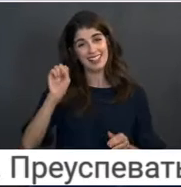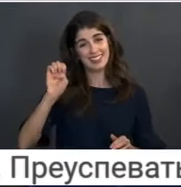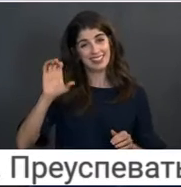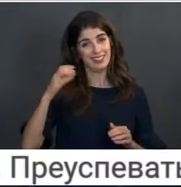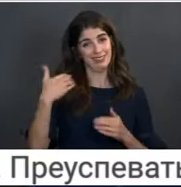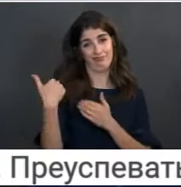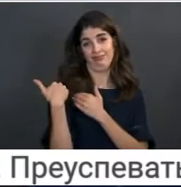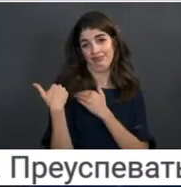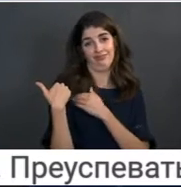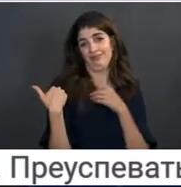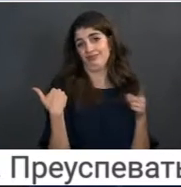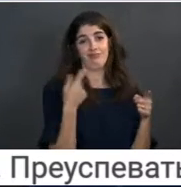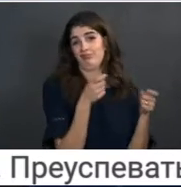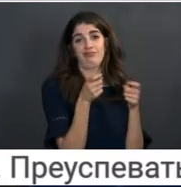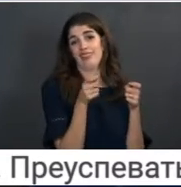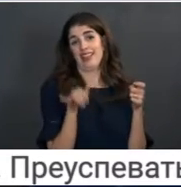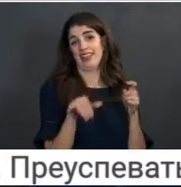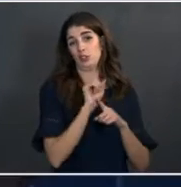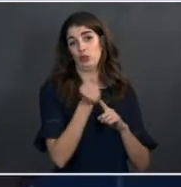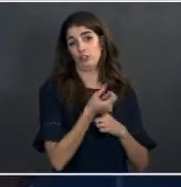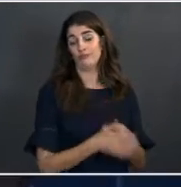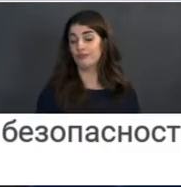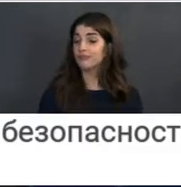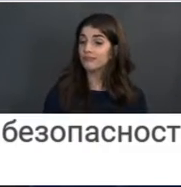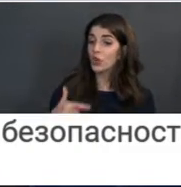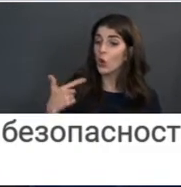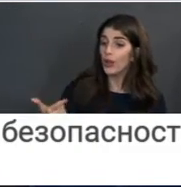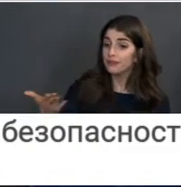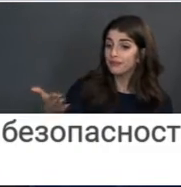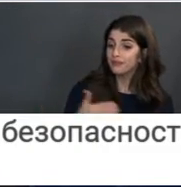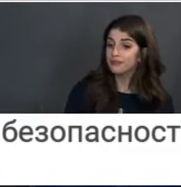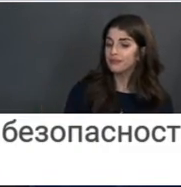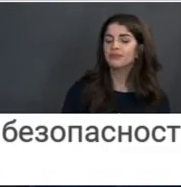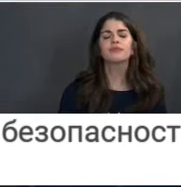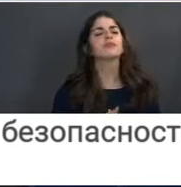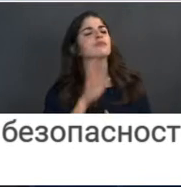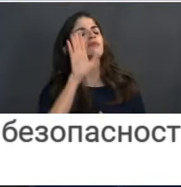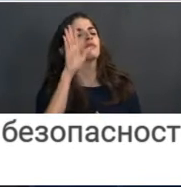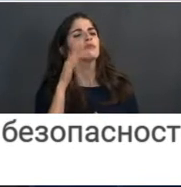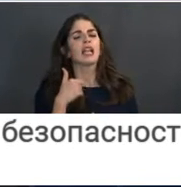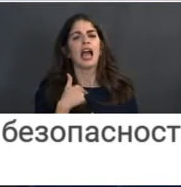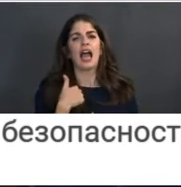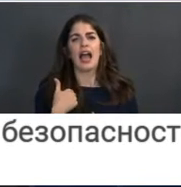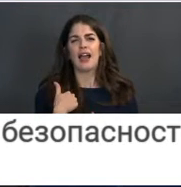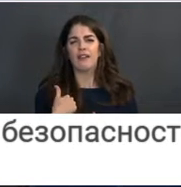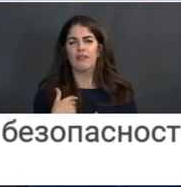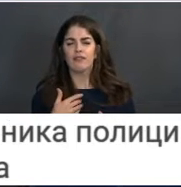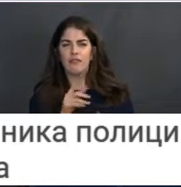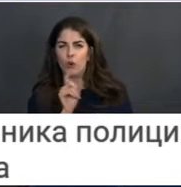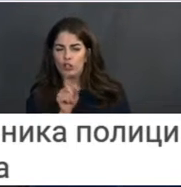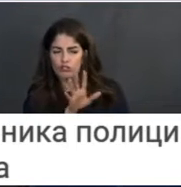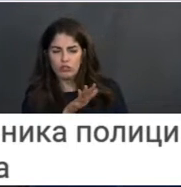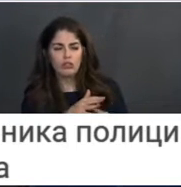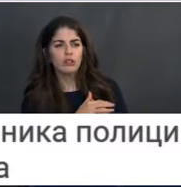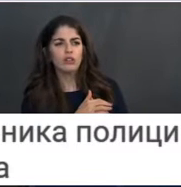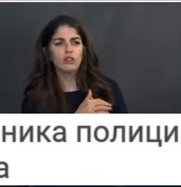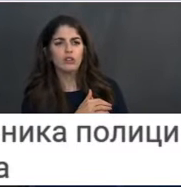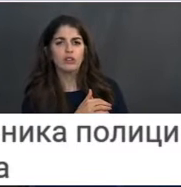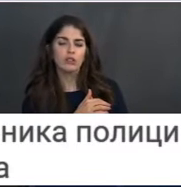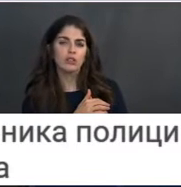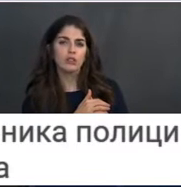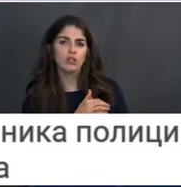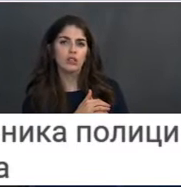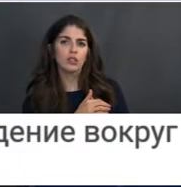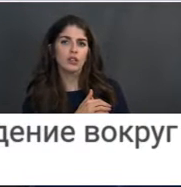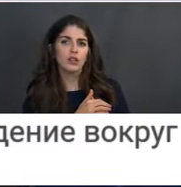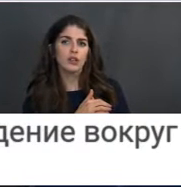oversee this and can speak to it further. Go ahead. Thanks, Jen. Two on Capitol security. So the acting chief of police up